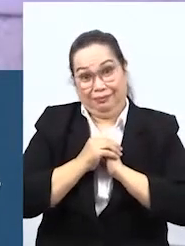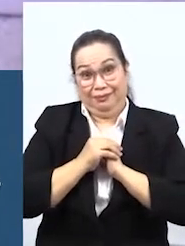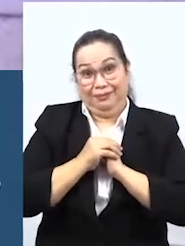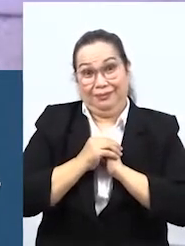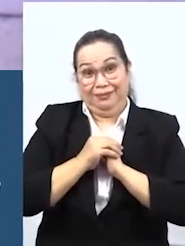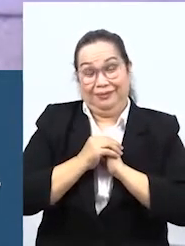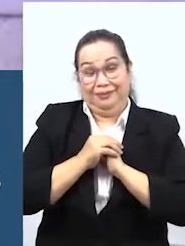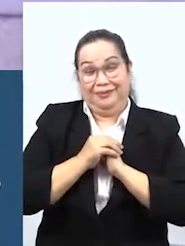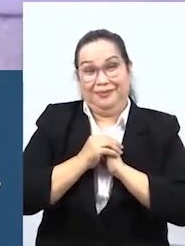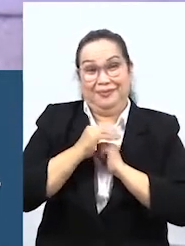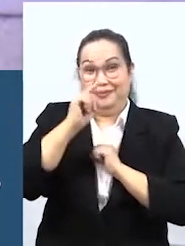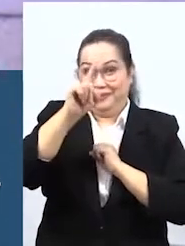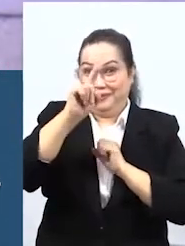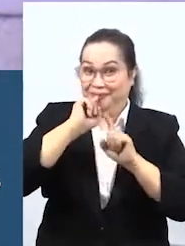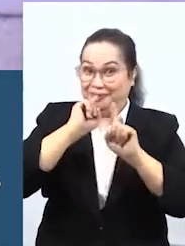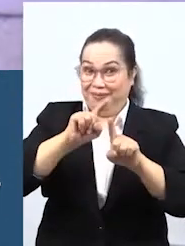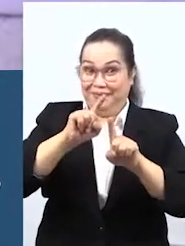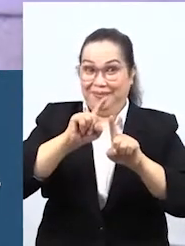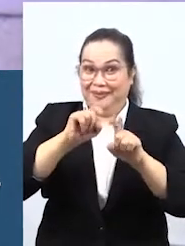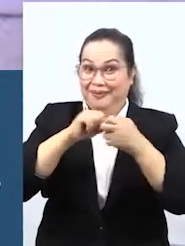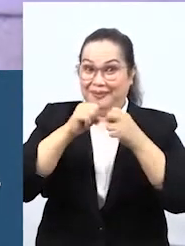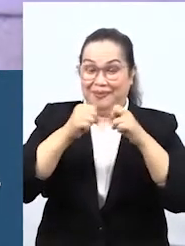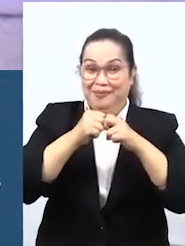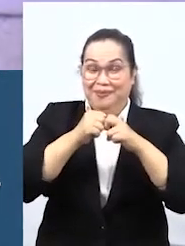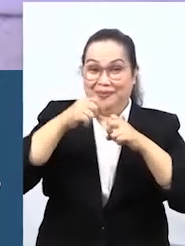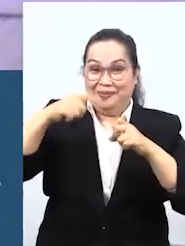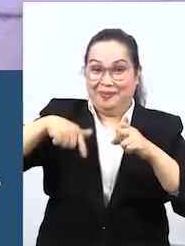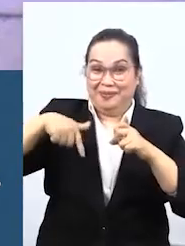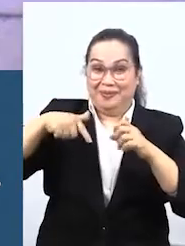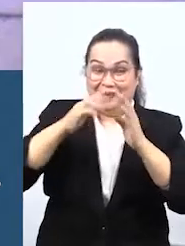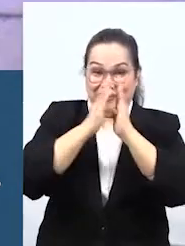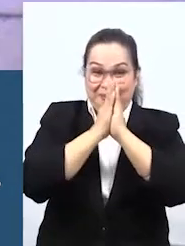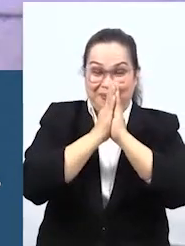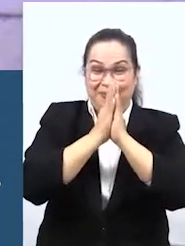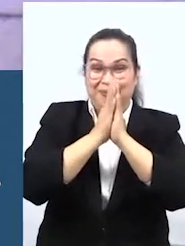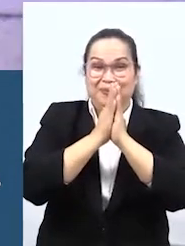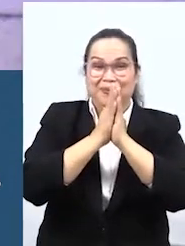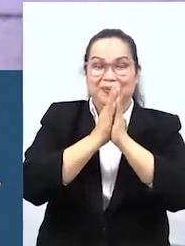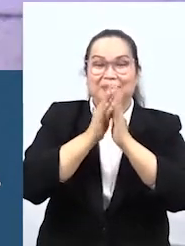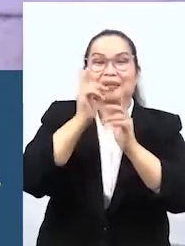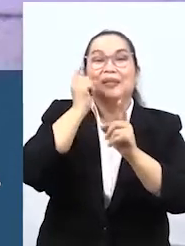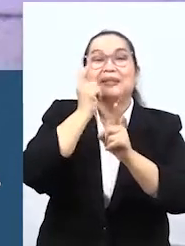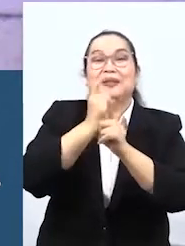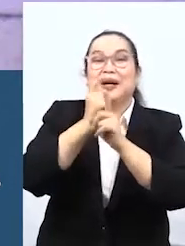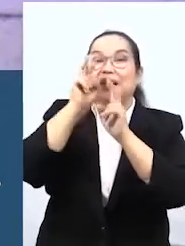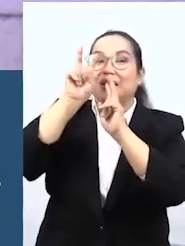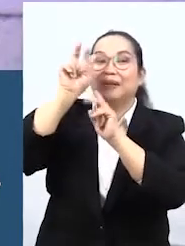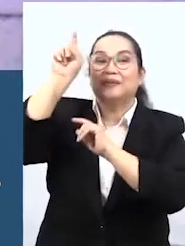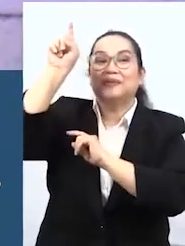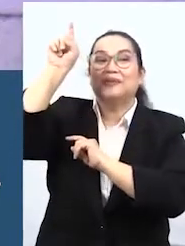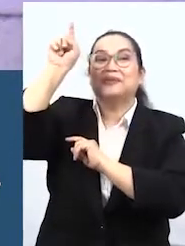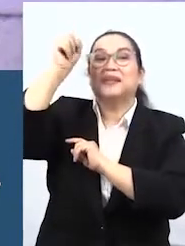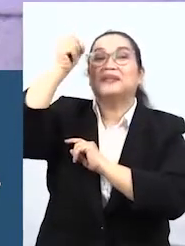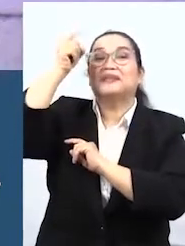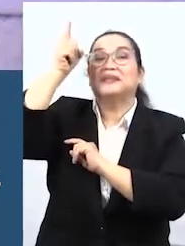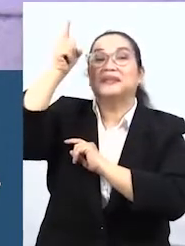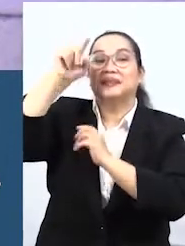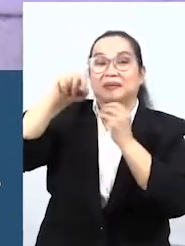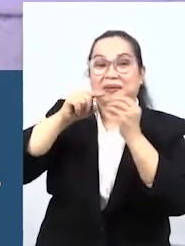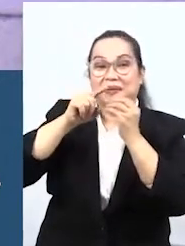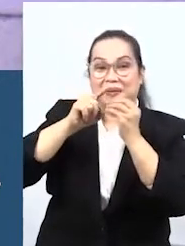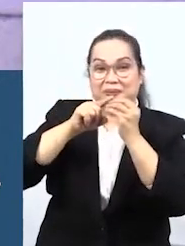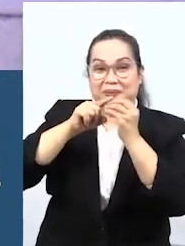ibi one answer to the prayers to our prayers is to get proper Vi of God his ways are